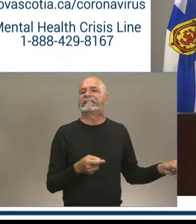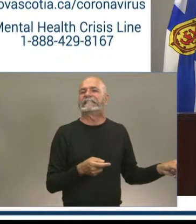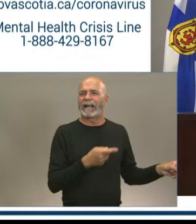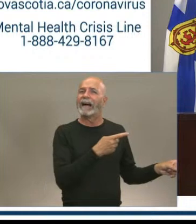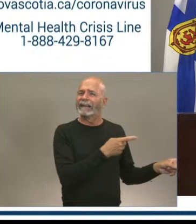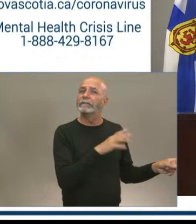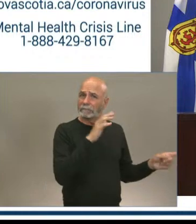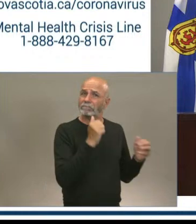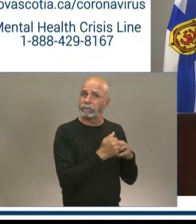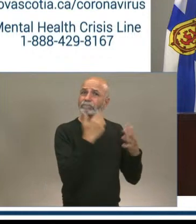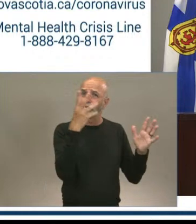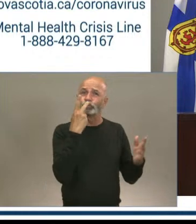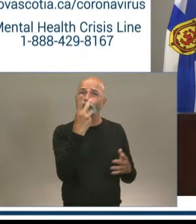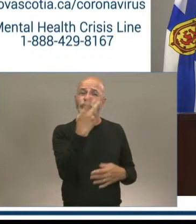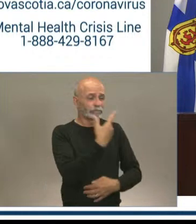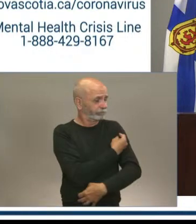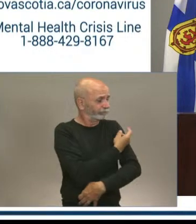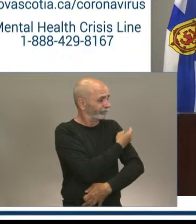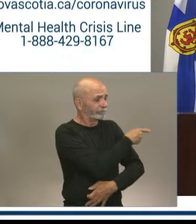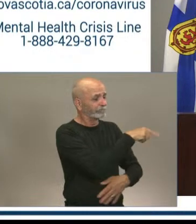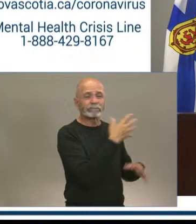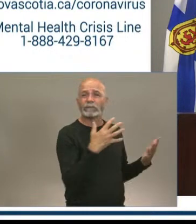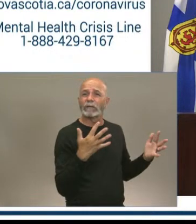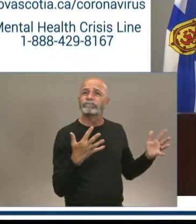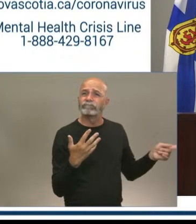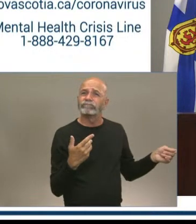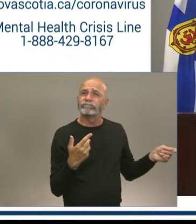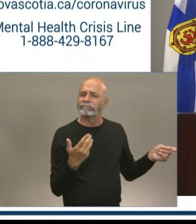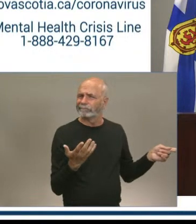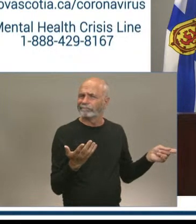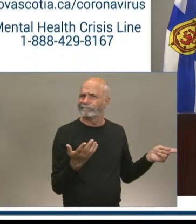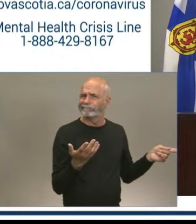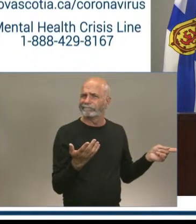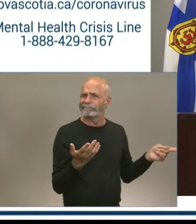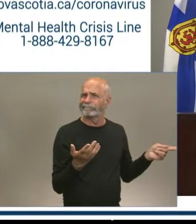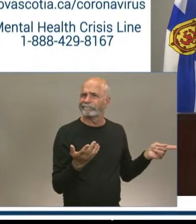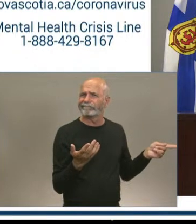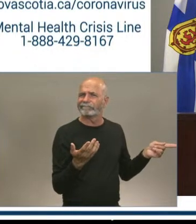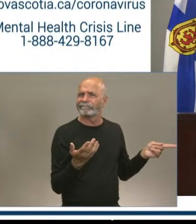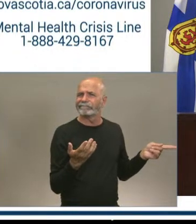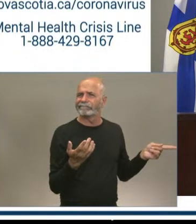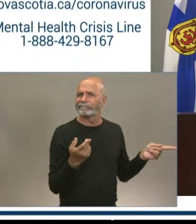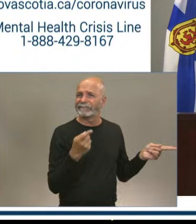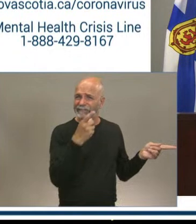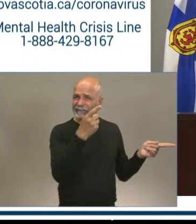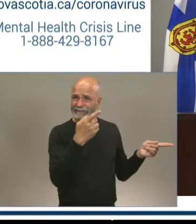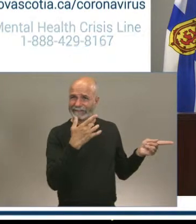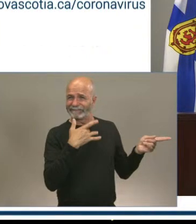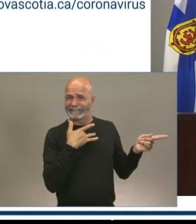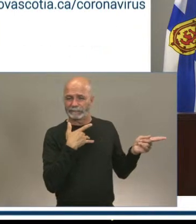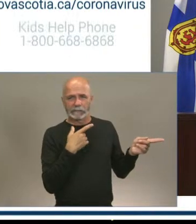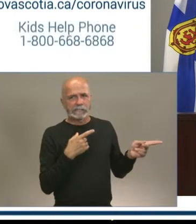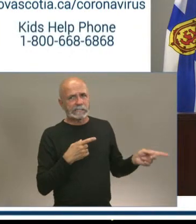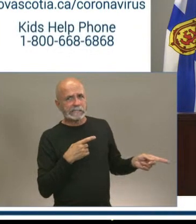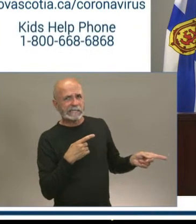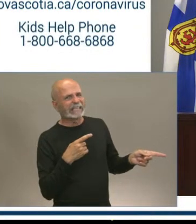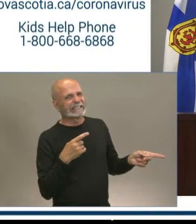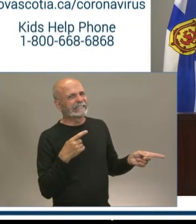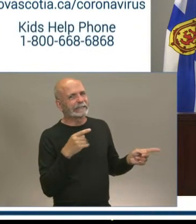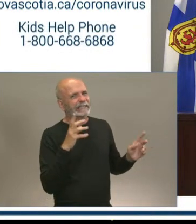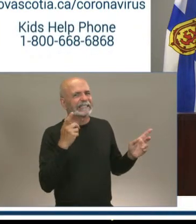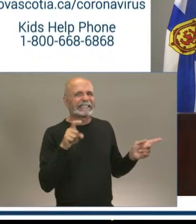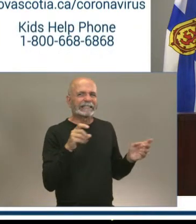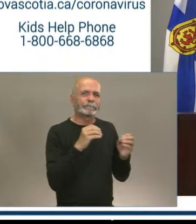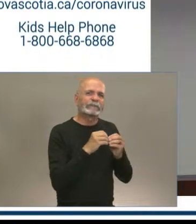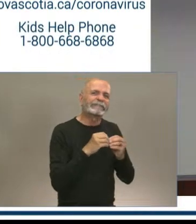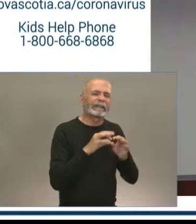been double vaxxed, from actually spending time together? You have said repeatedly that it's been hard on them. Absolutely.